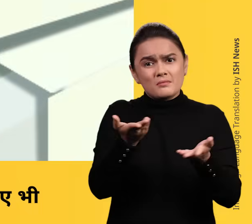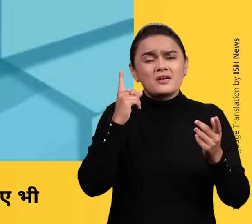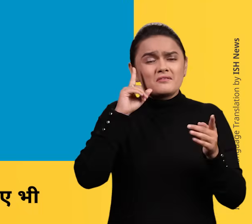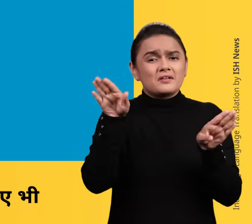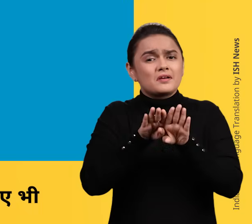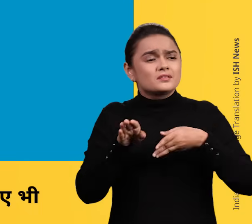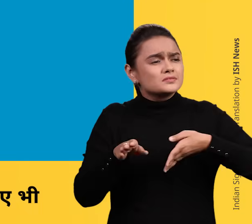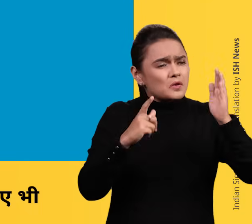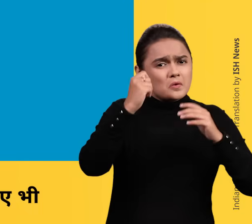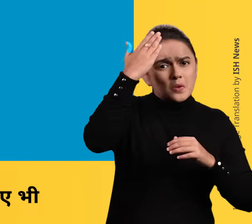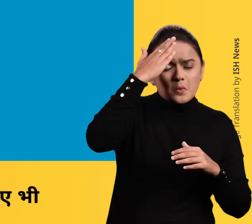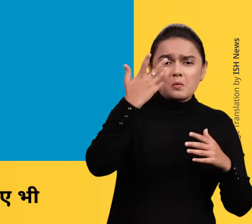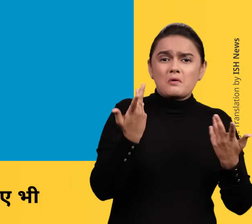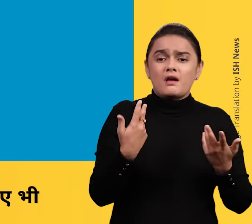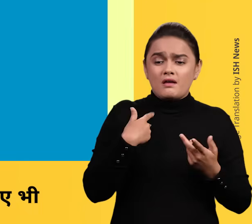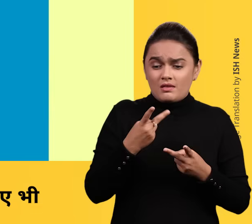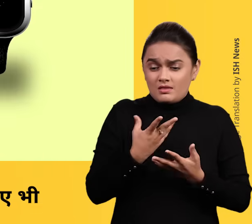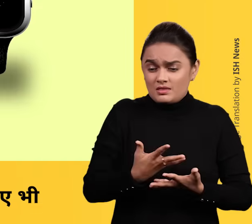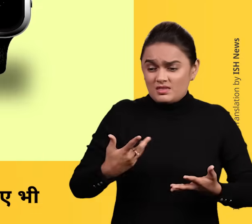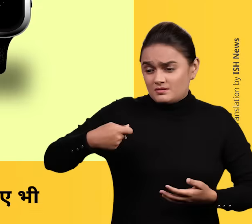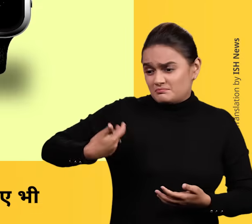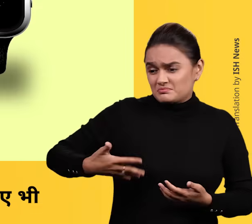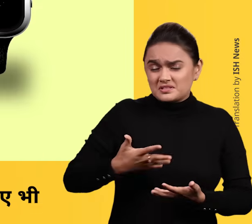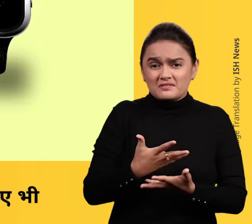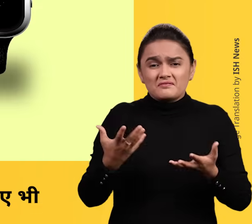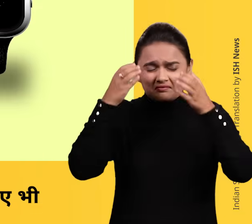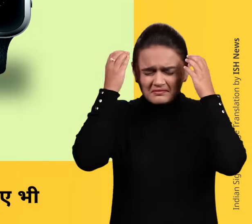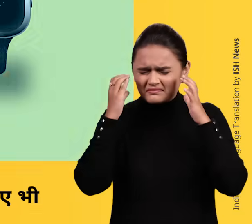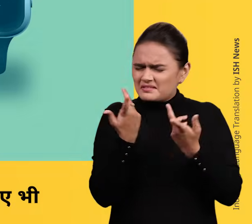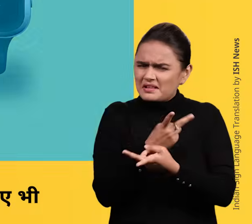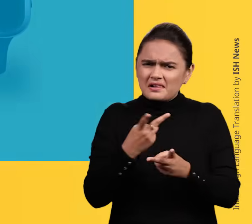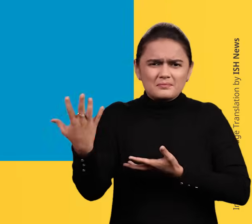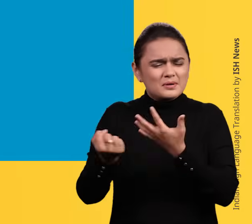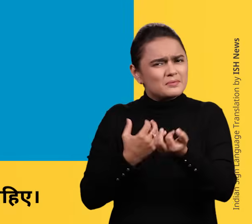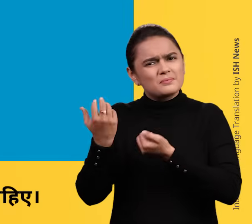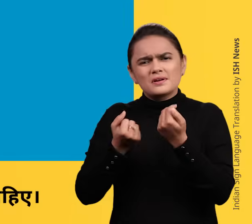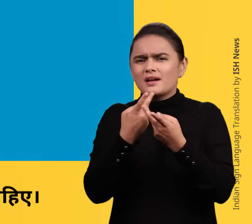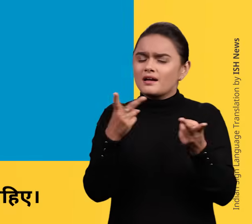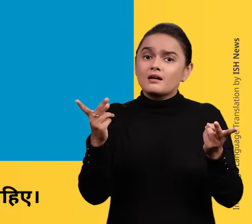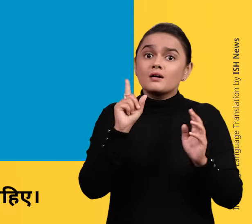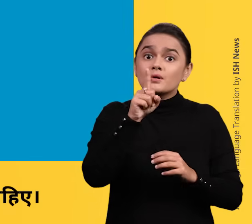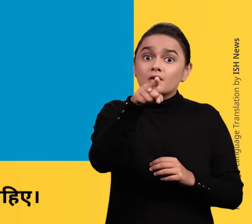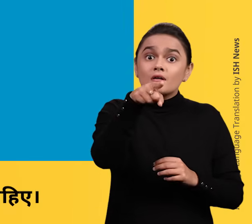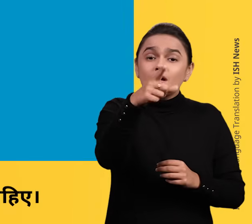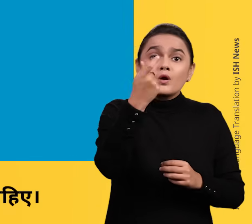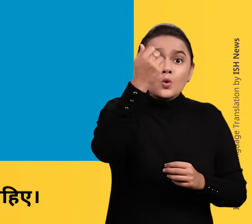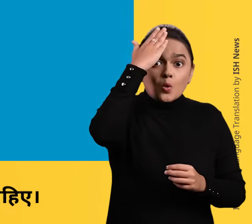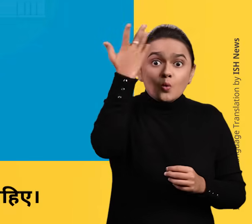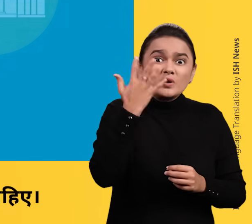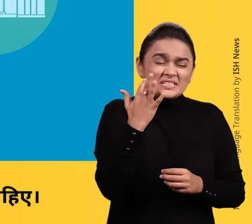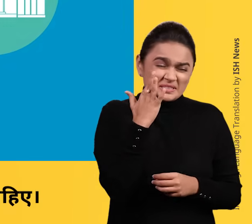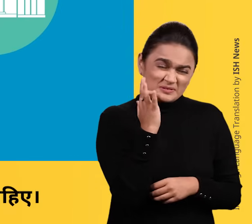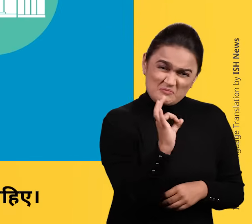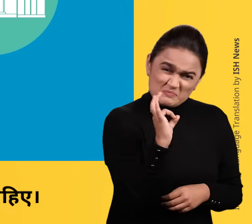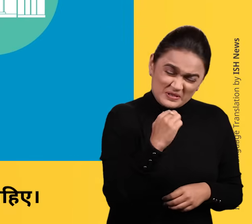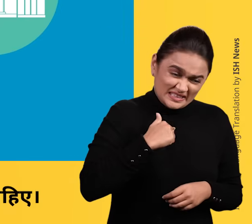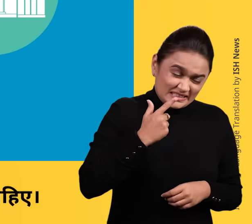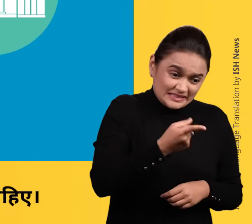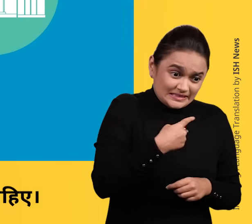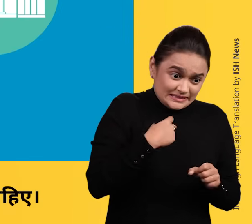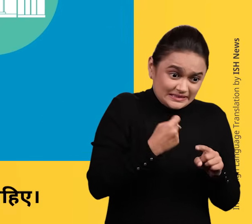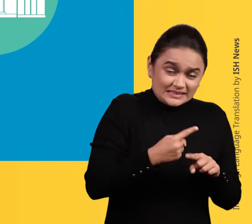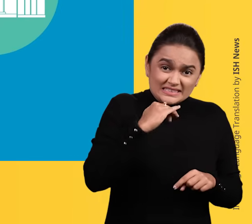these days, like vacations, high-value gadgets, etc., one should borrow only for